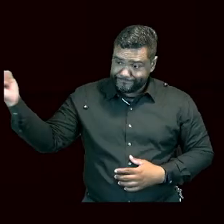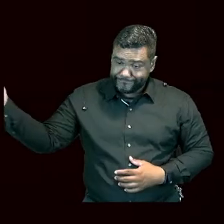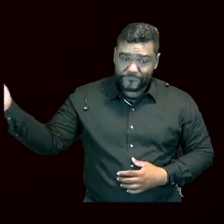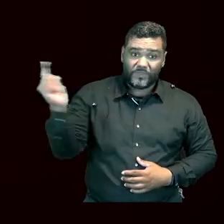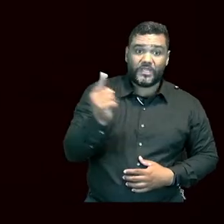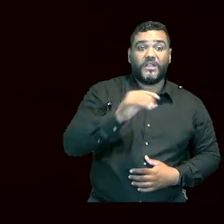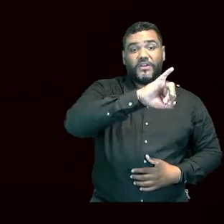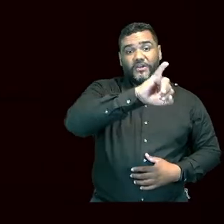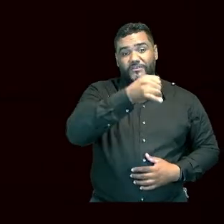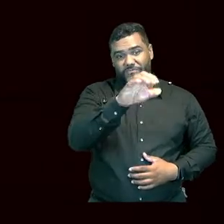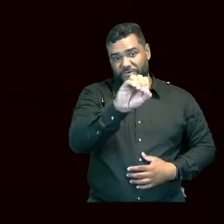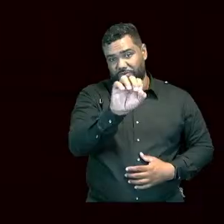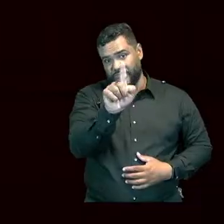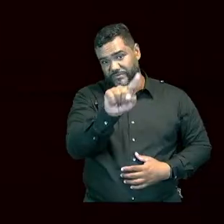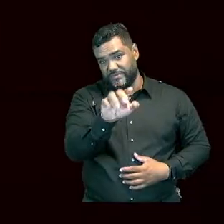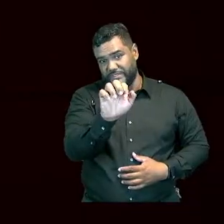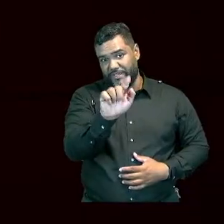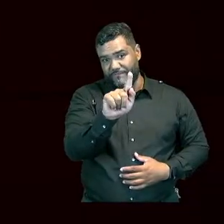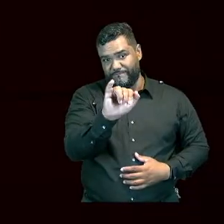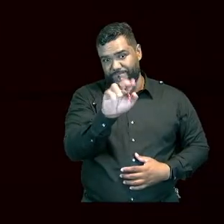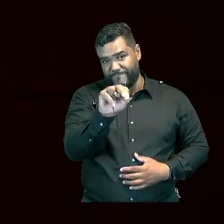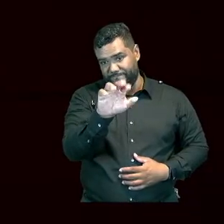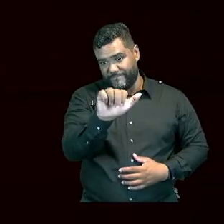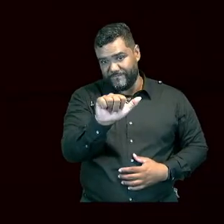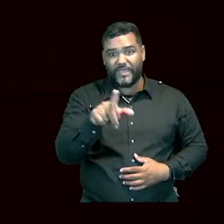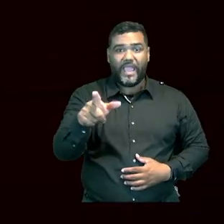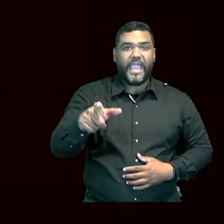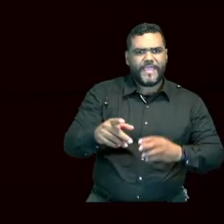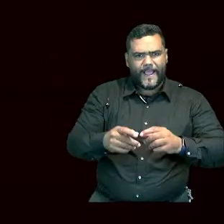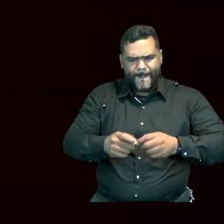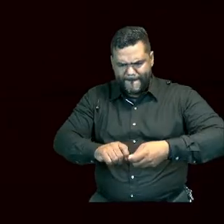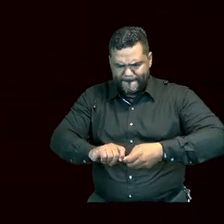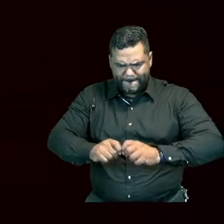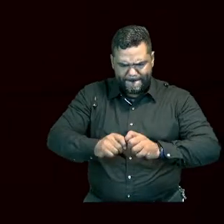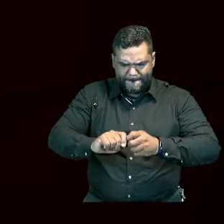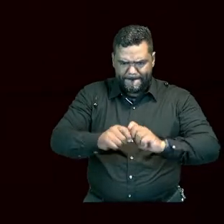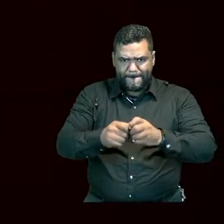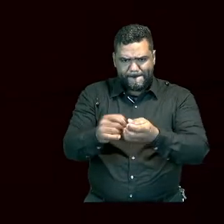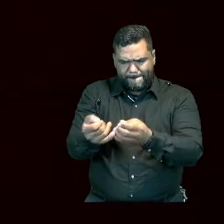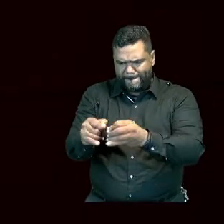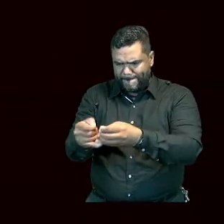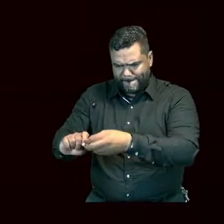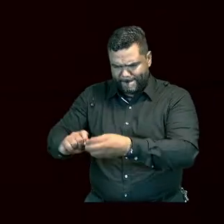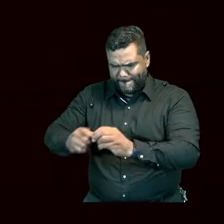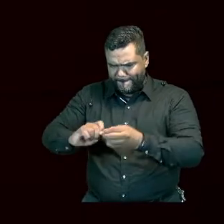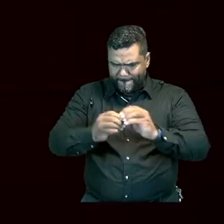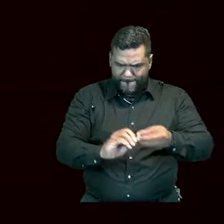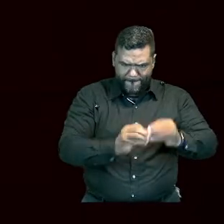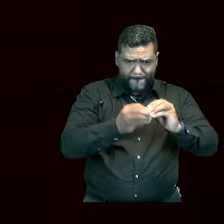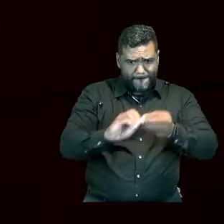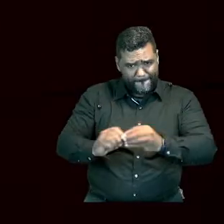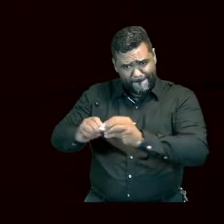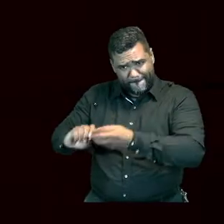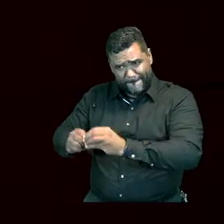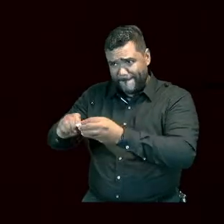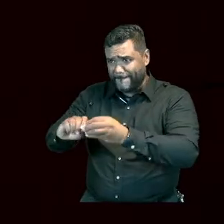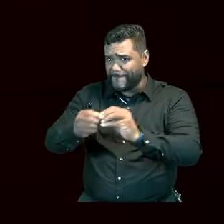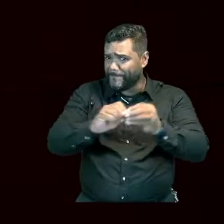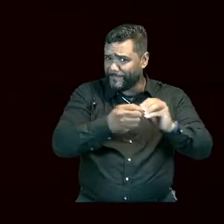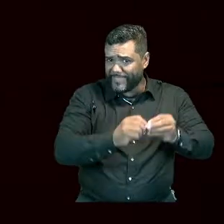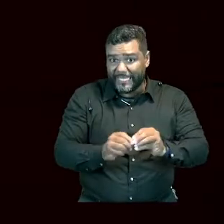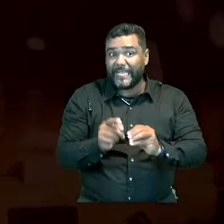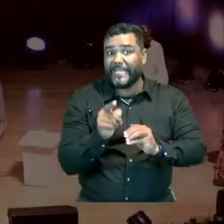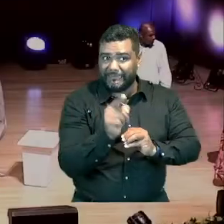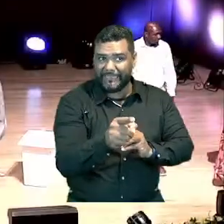We will also be joined by Josefina Klinger Zúñiga, social and environmental artisan, director of Mano